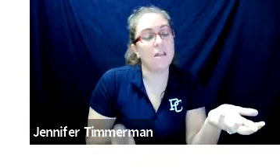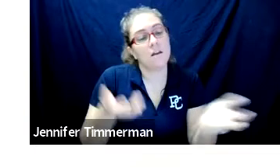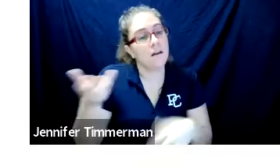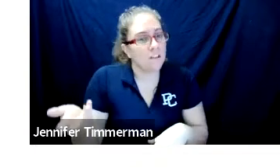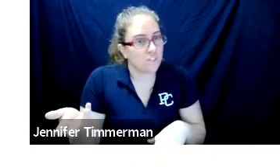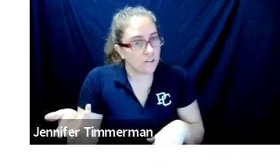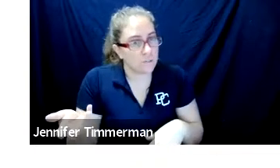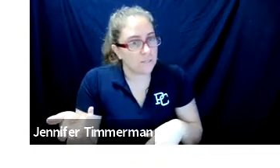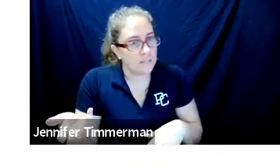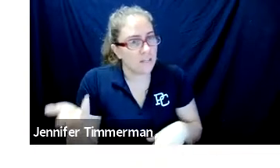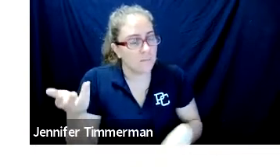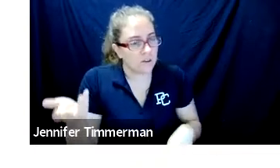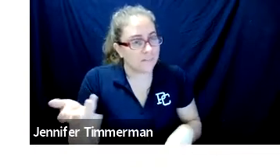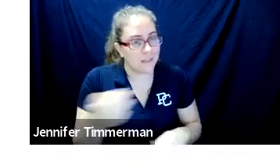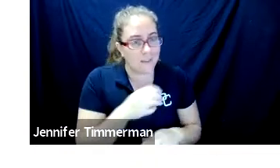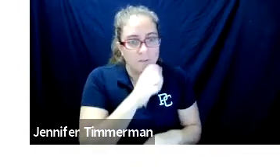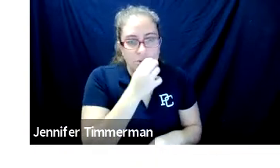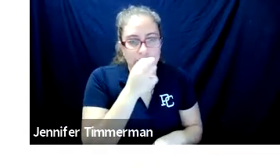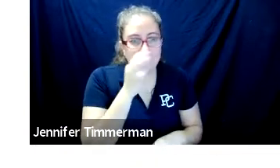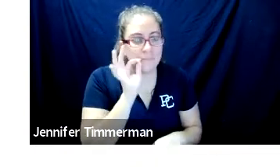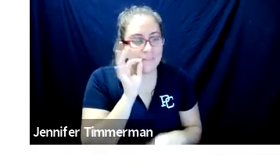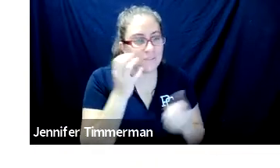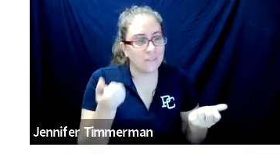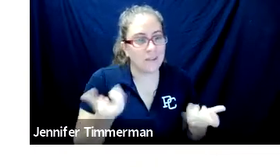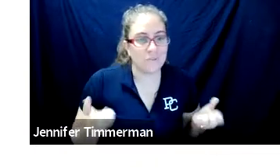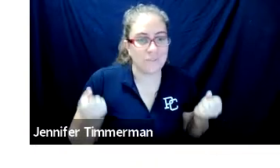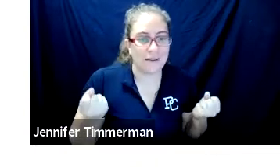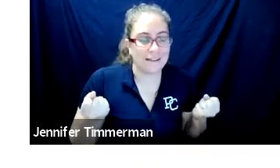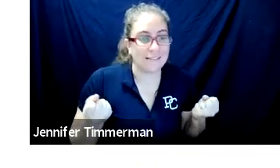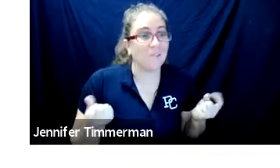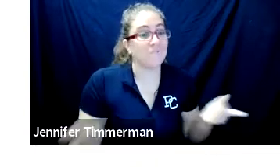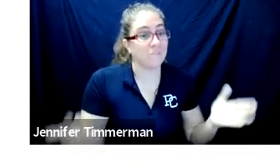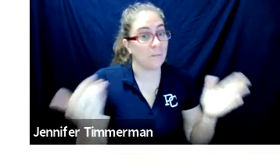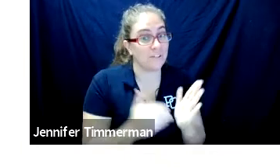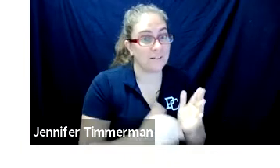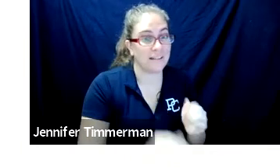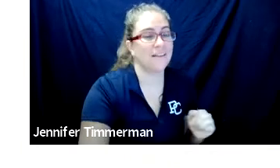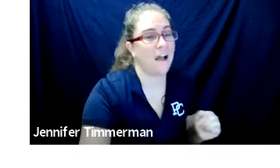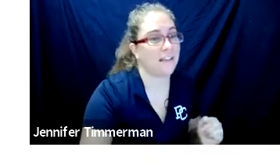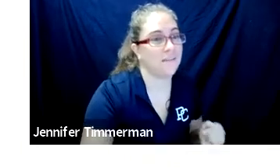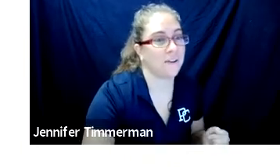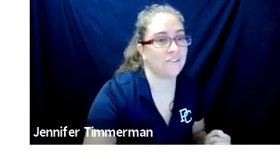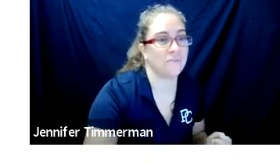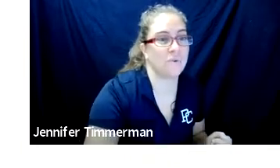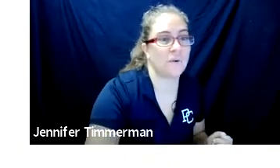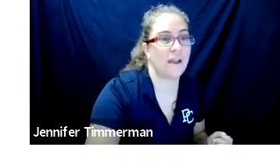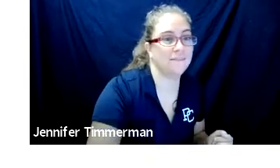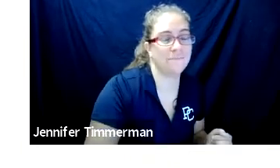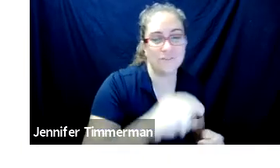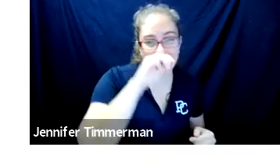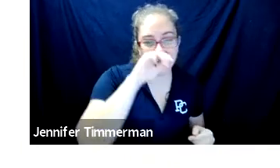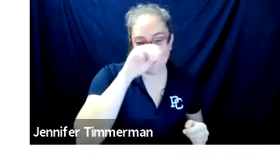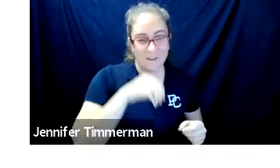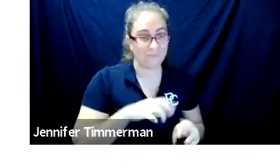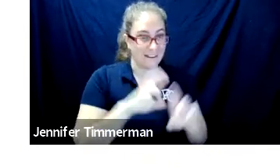in. Generally speaking, American Sign Language is its own language without any sound. So I'm going to do it again. I'll keep my cursor where we're at,